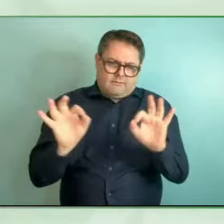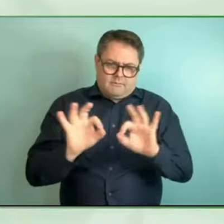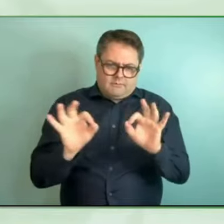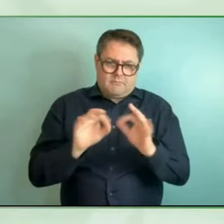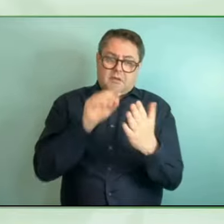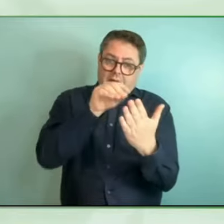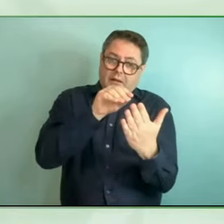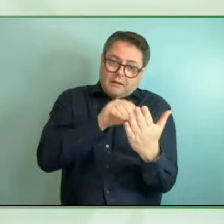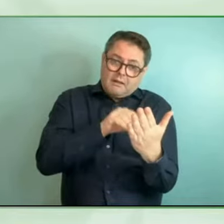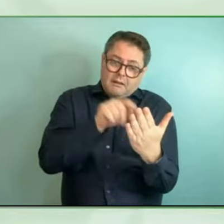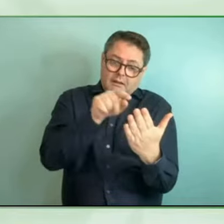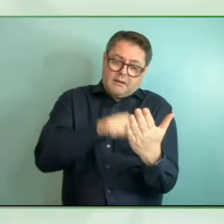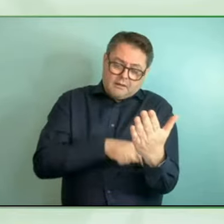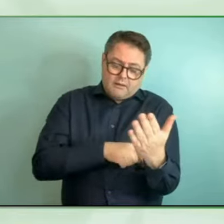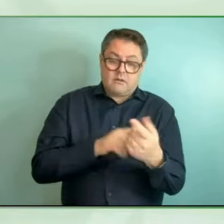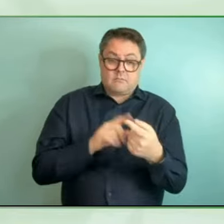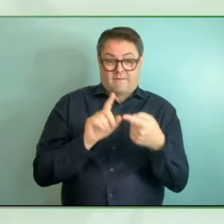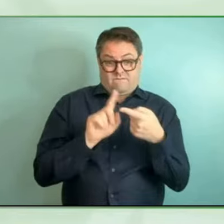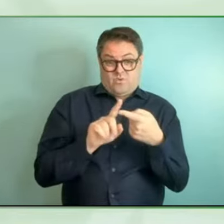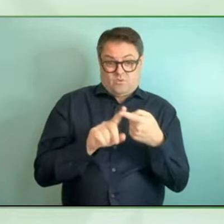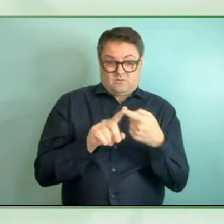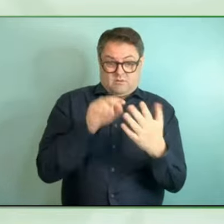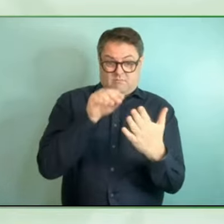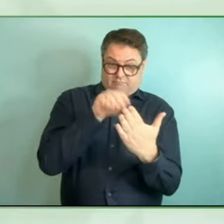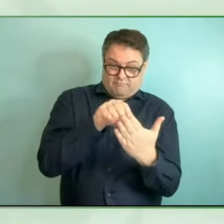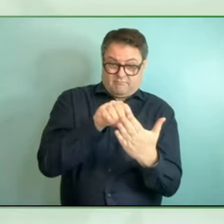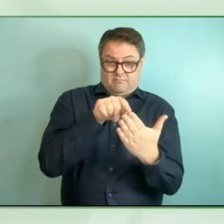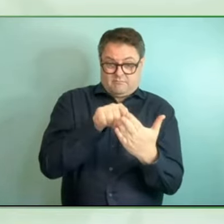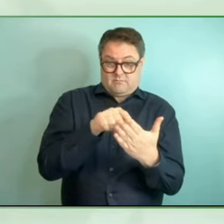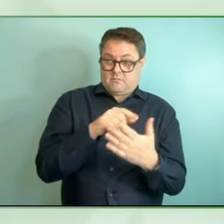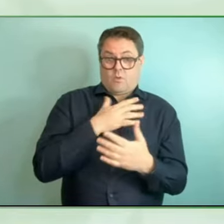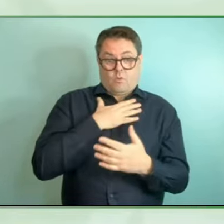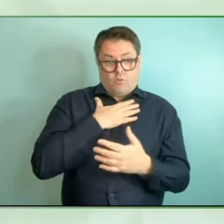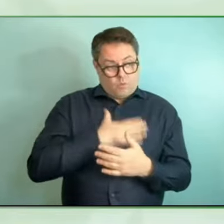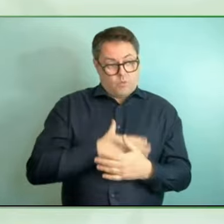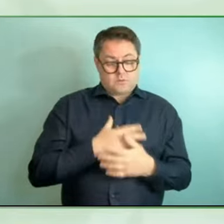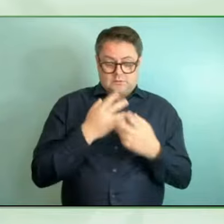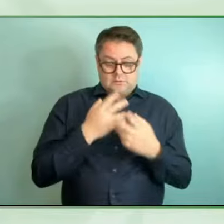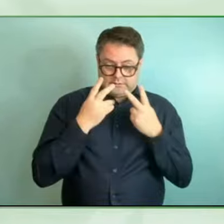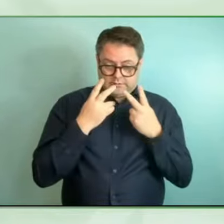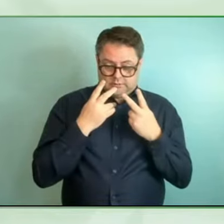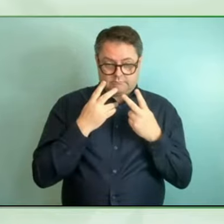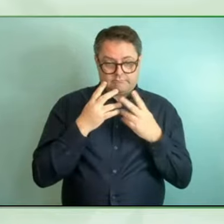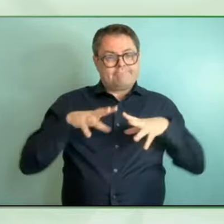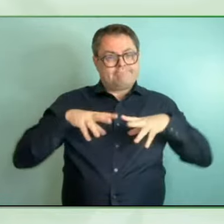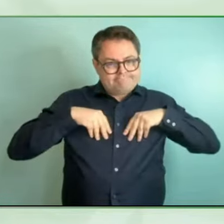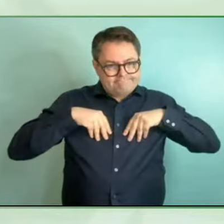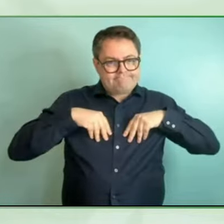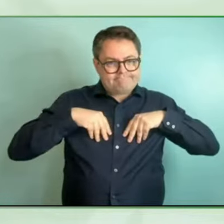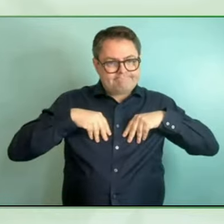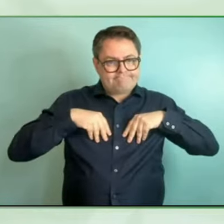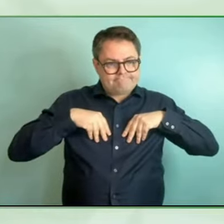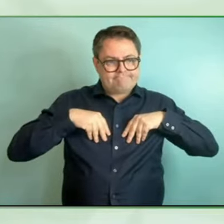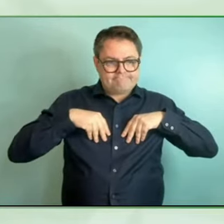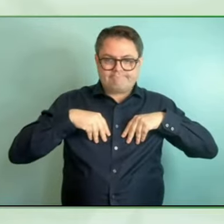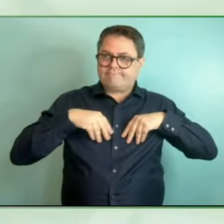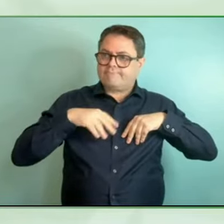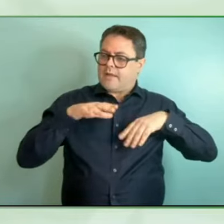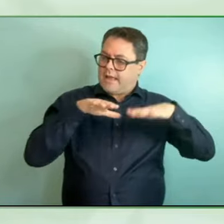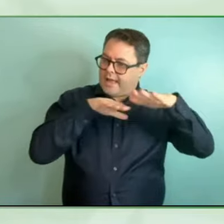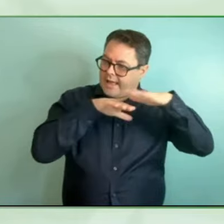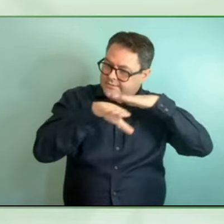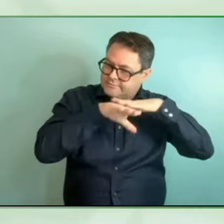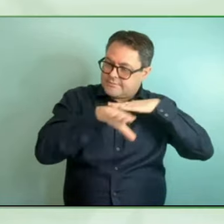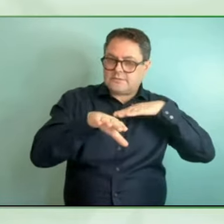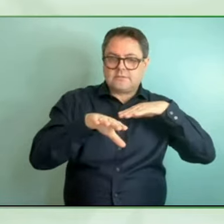but the first point is to recognize that accessibility and universal design and accessibility and assistive technologies is